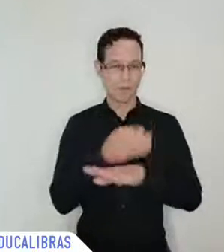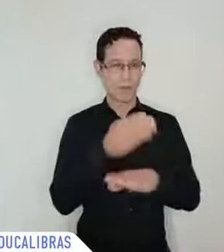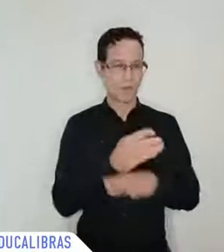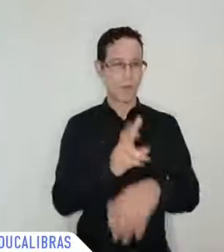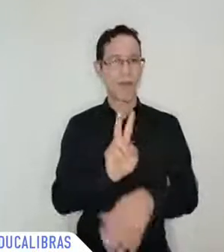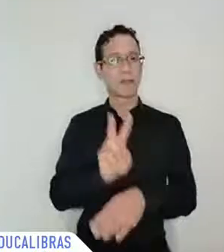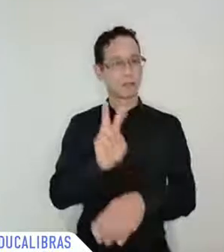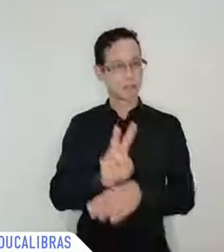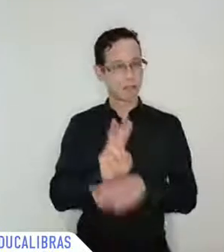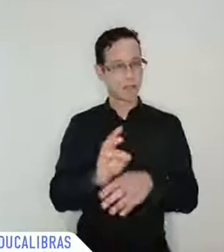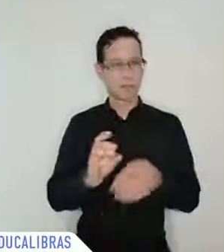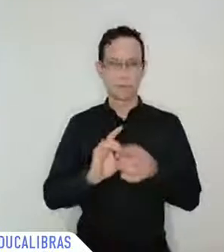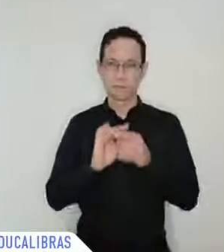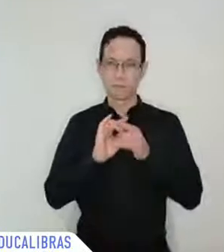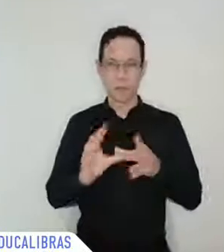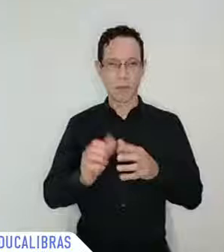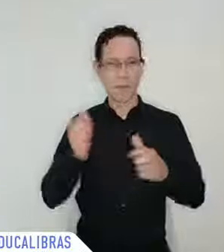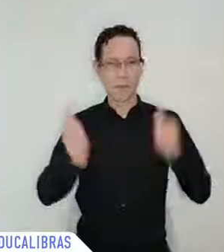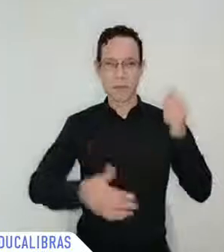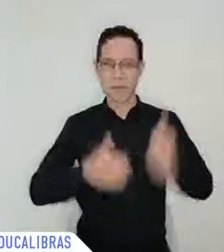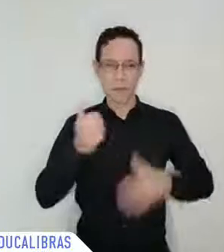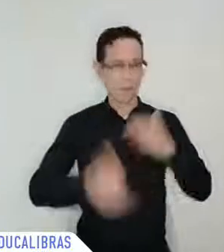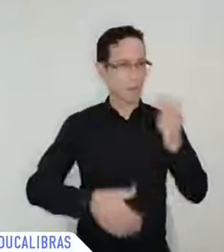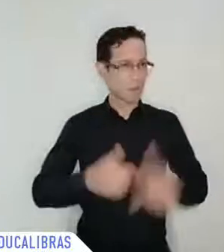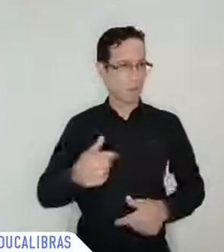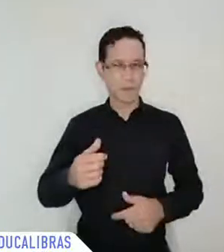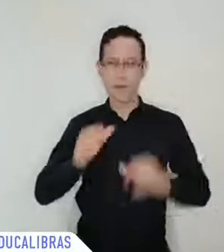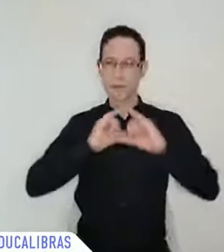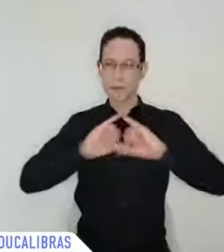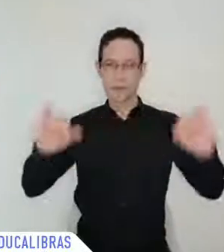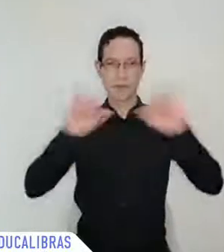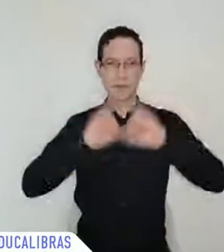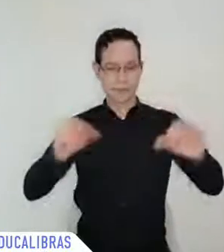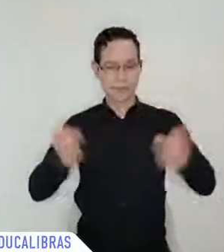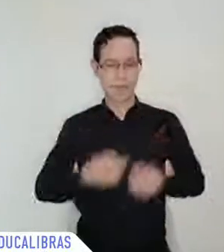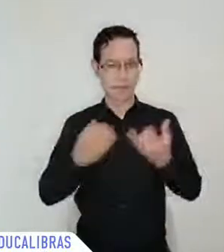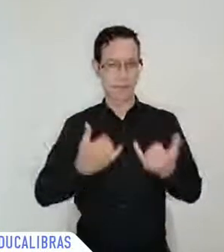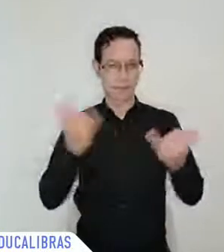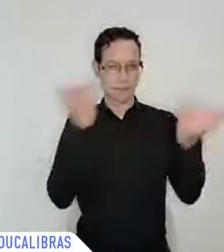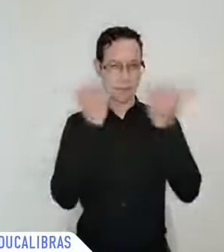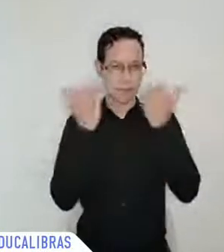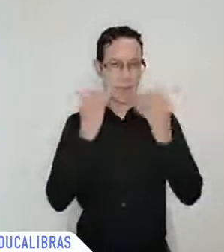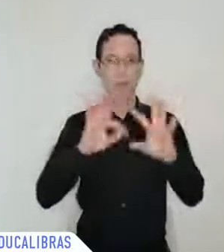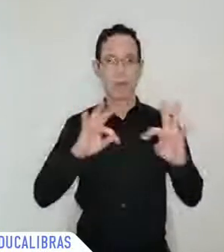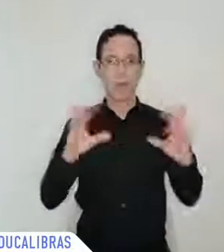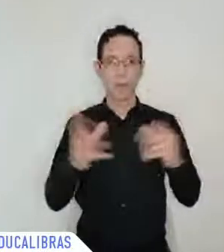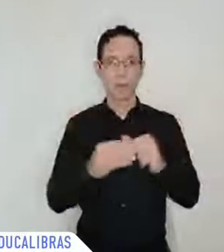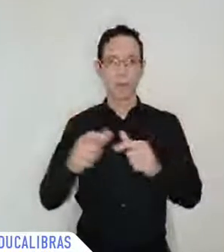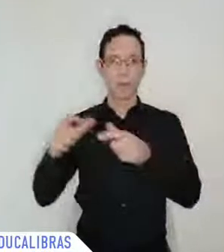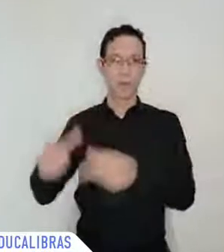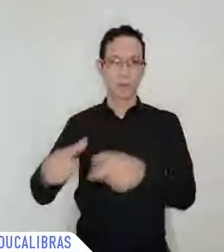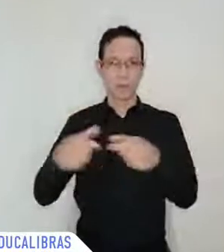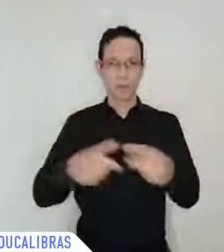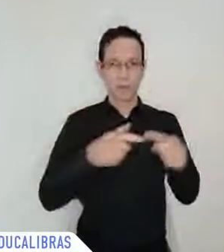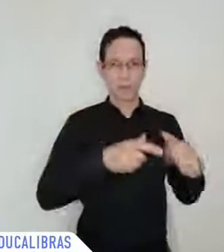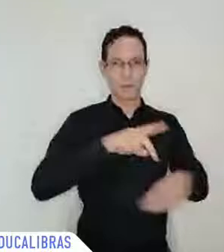I represent an organization called Reporters Without Borders. We fight for